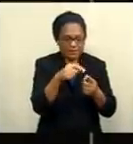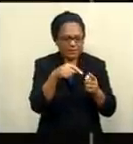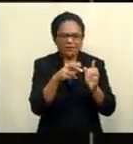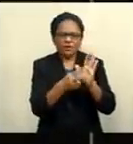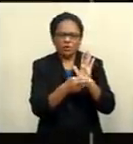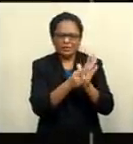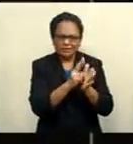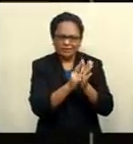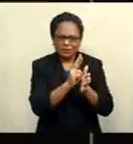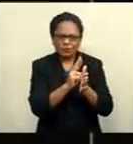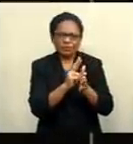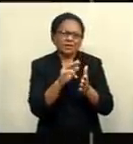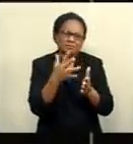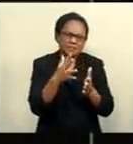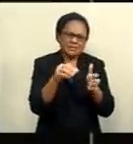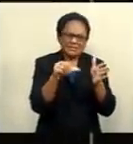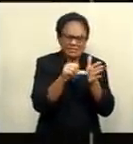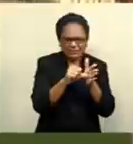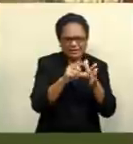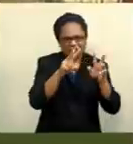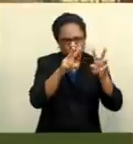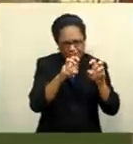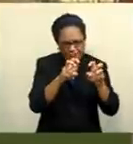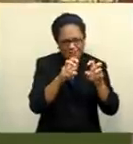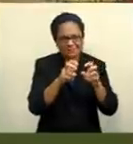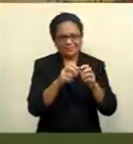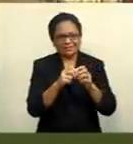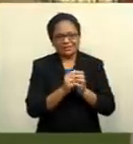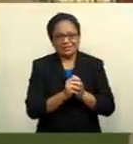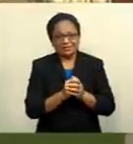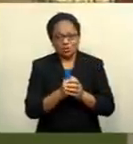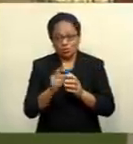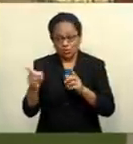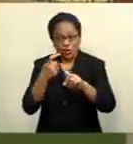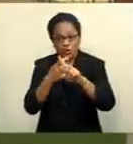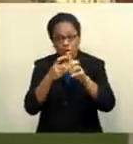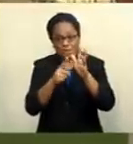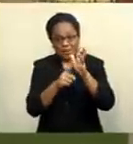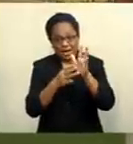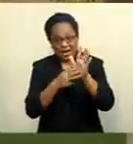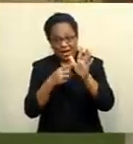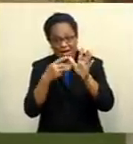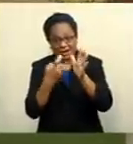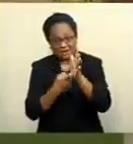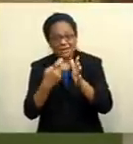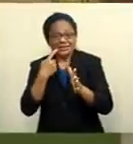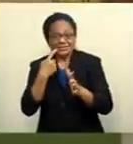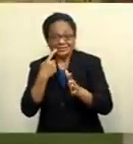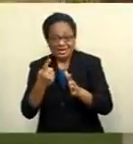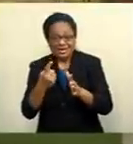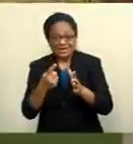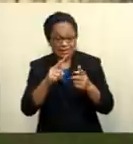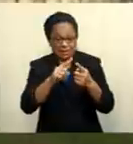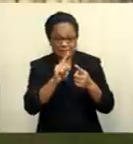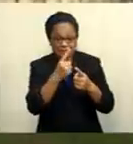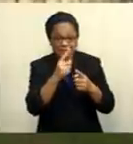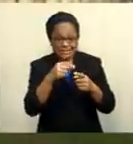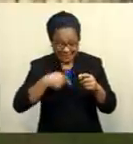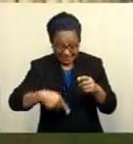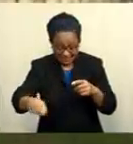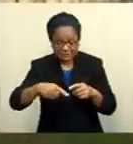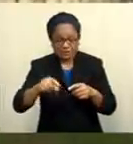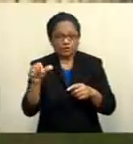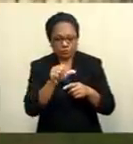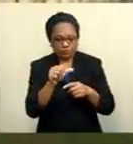complex or difficult concepts and topics. Kumar adds, in this way, students should complete learning missed classes from this year.